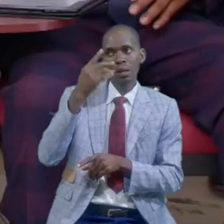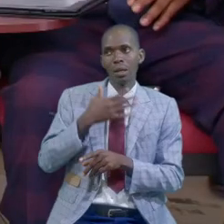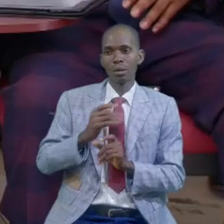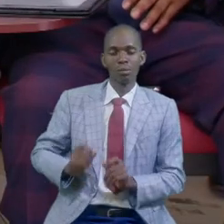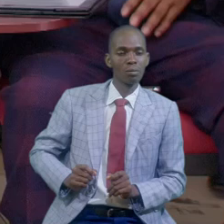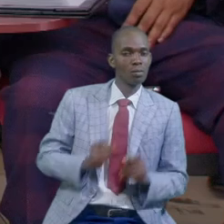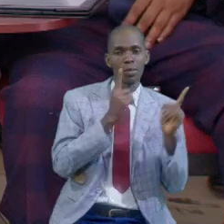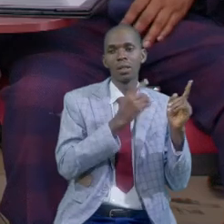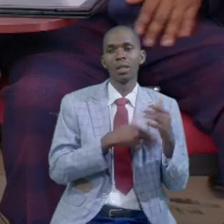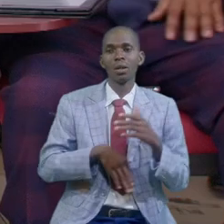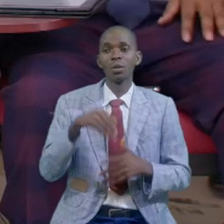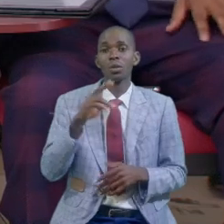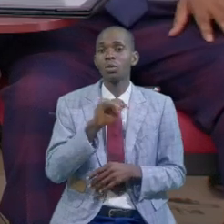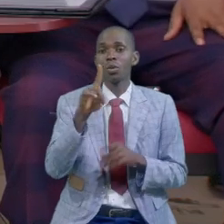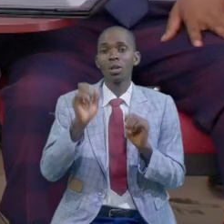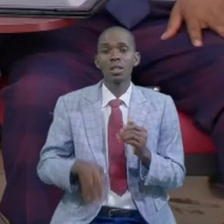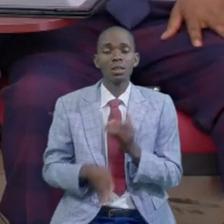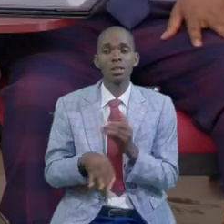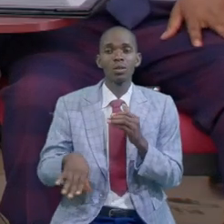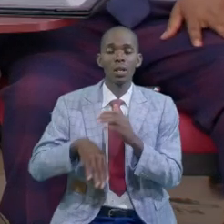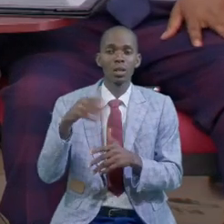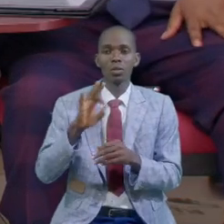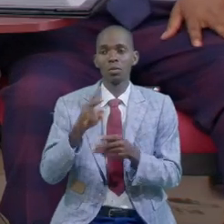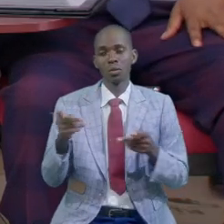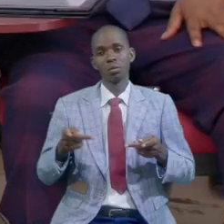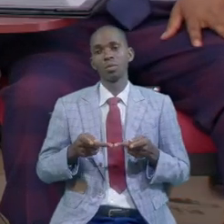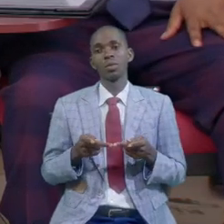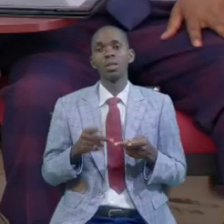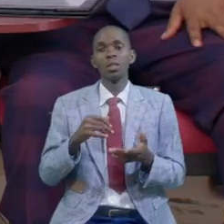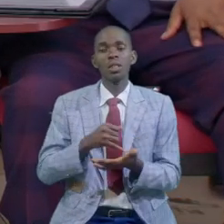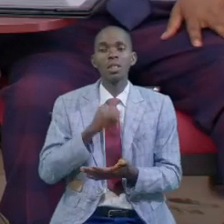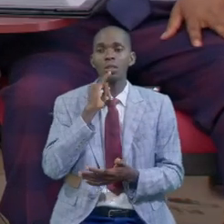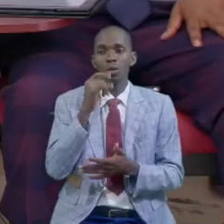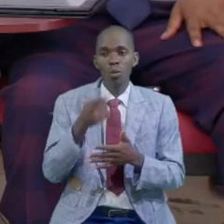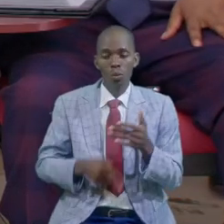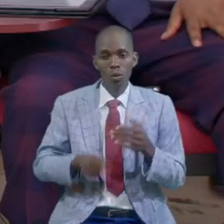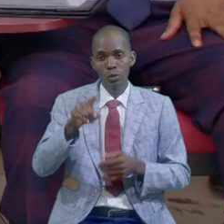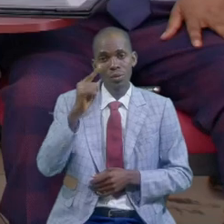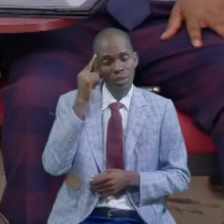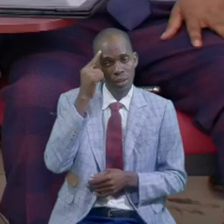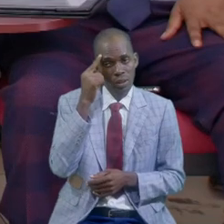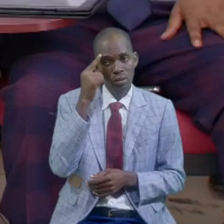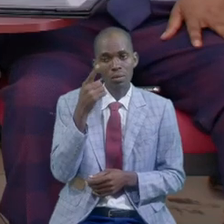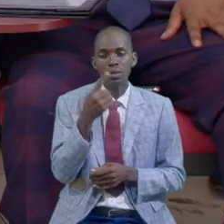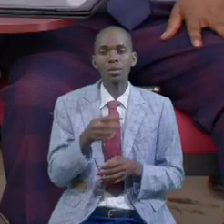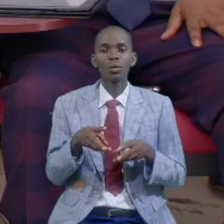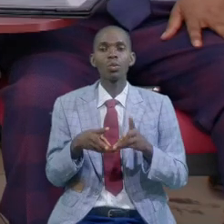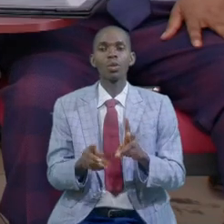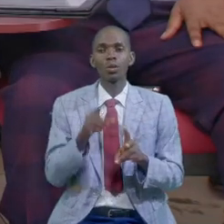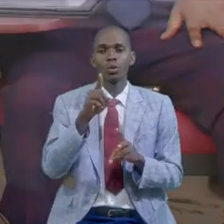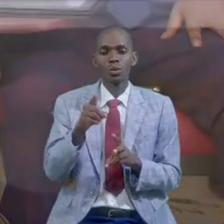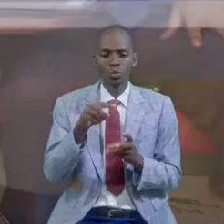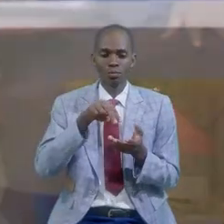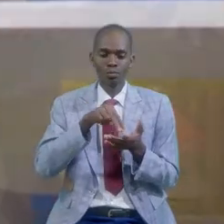you out of town. It's what you think. It's the way you interpret.